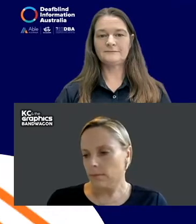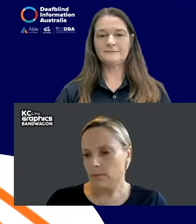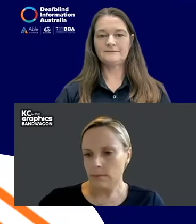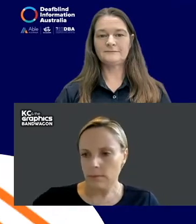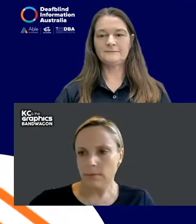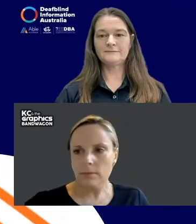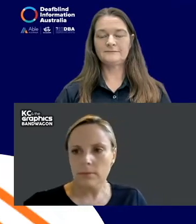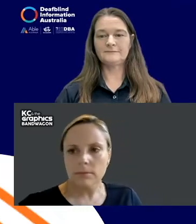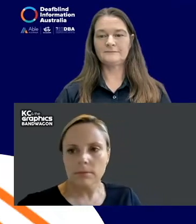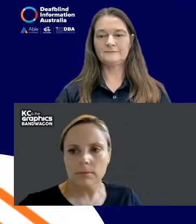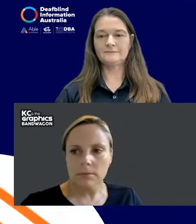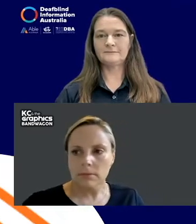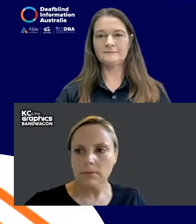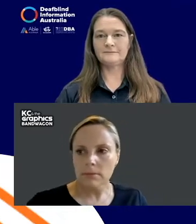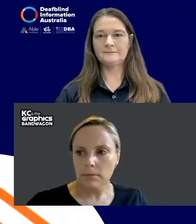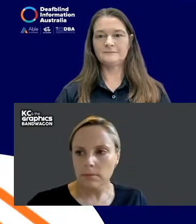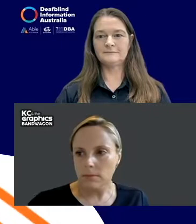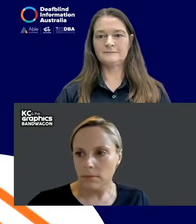Georgia, can you please turn your video on?